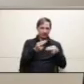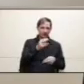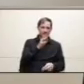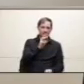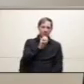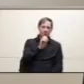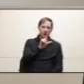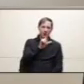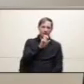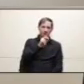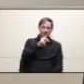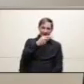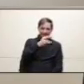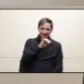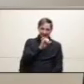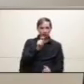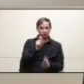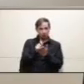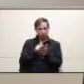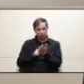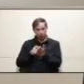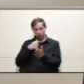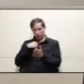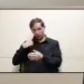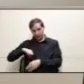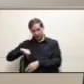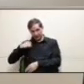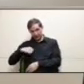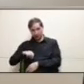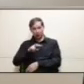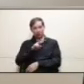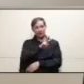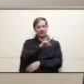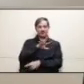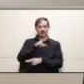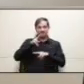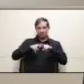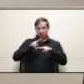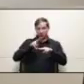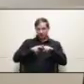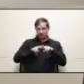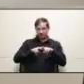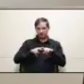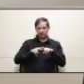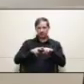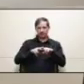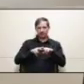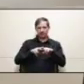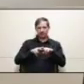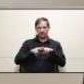Molapisi, wrote to the municipality on the 25th of February 2025 outlining